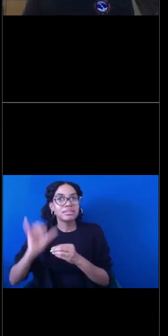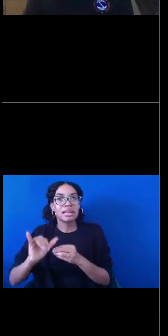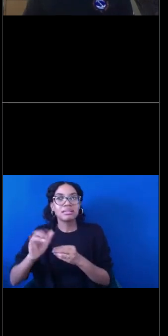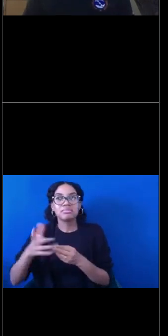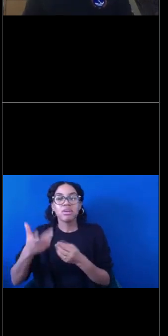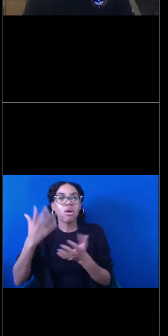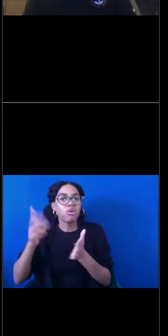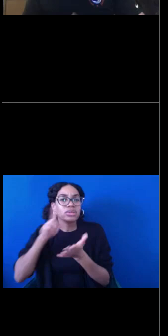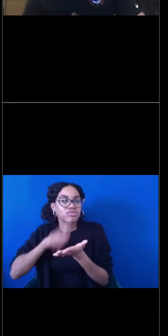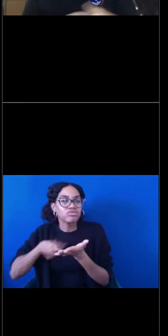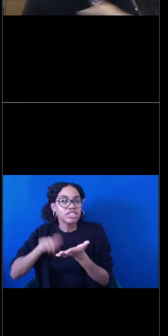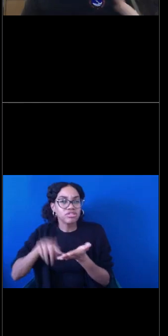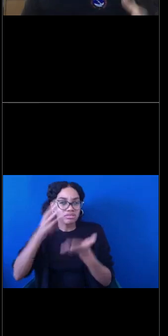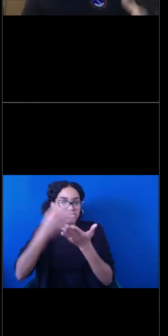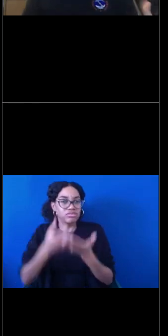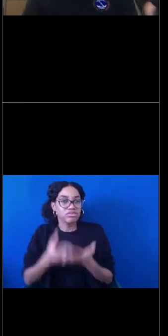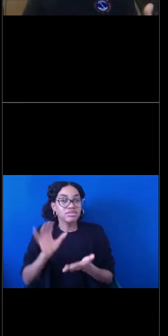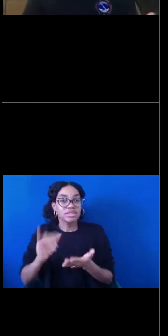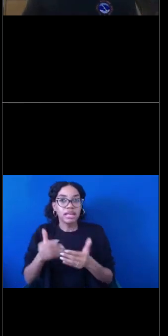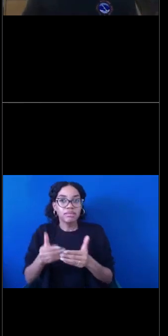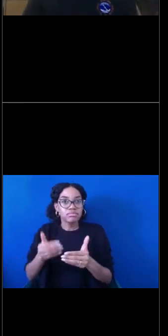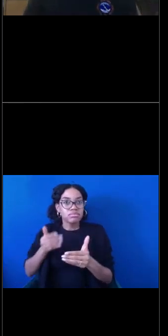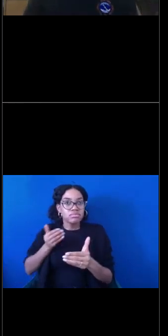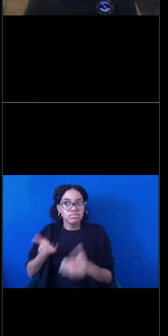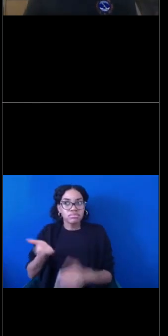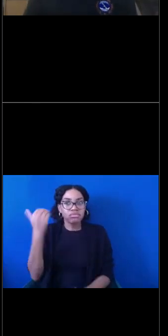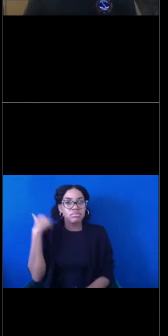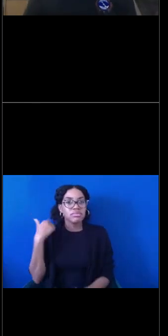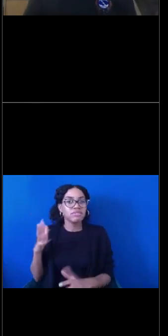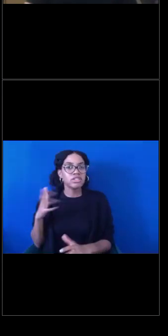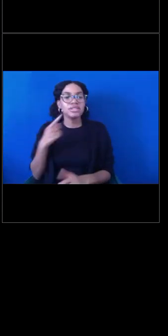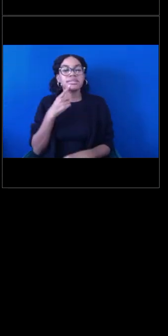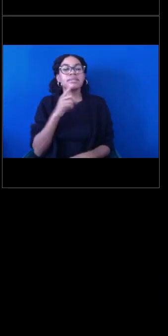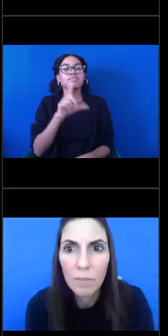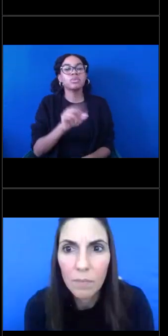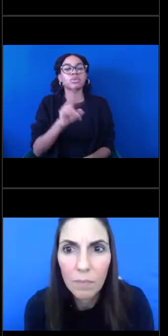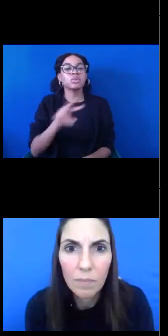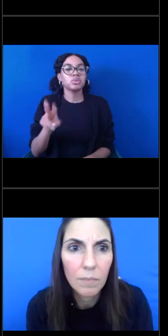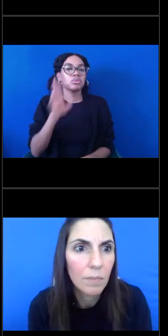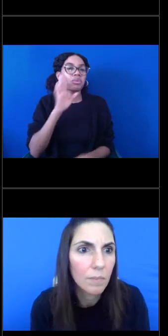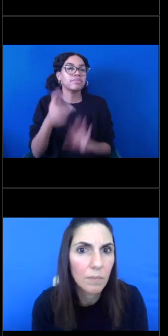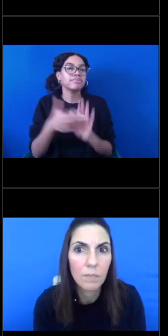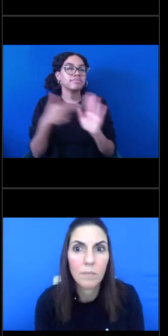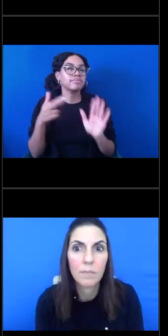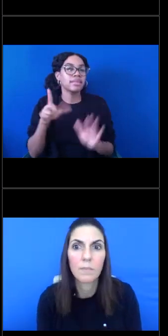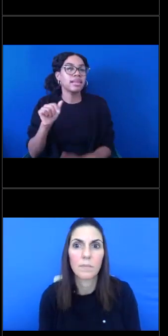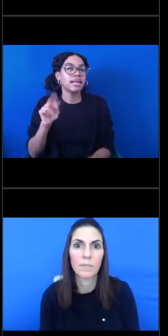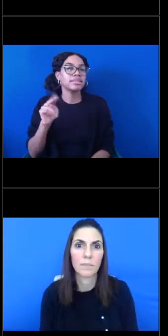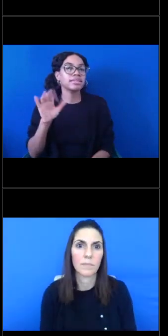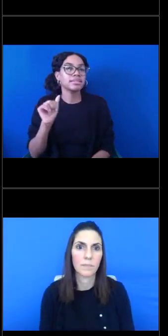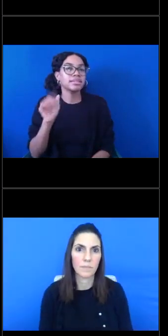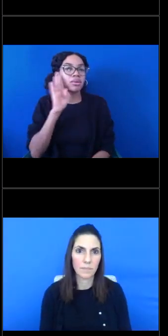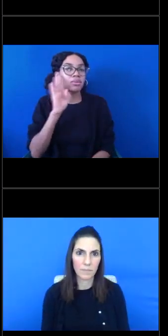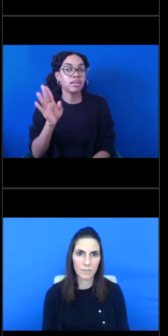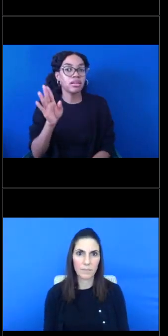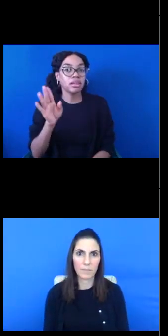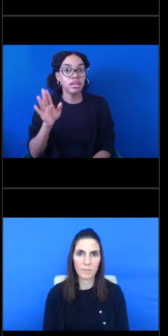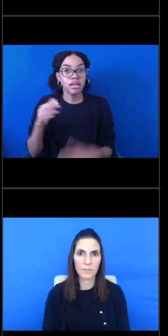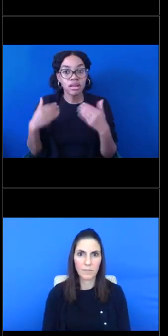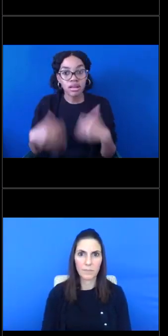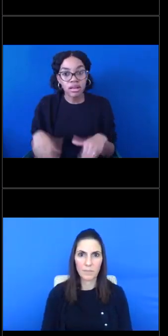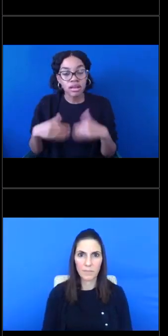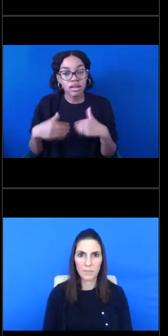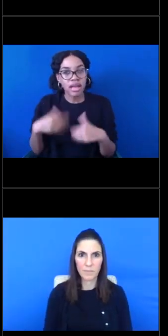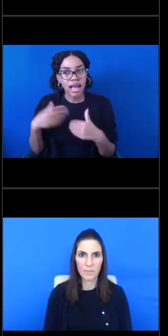right? Again, before winter even really got its start. The North Atlantic Oscillation, that's only predictable 1 to 2